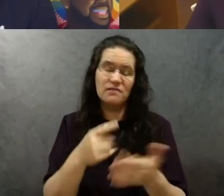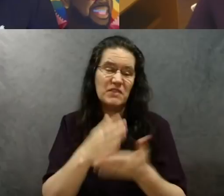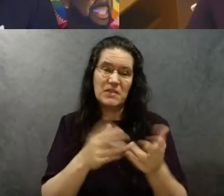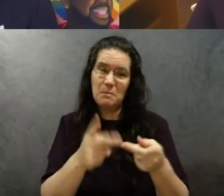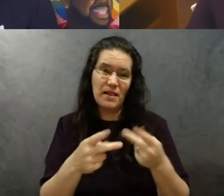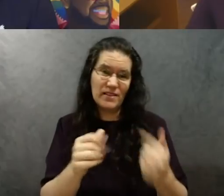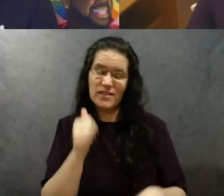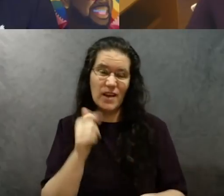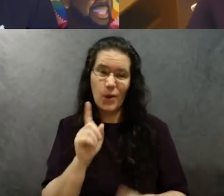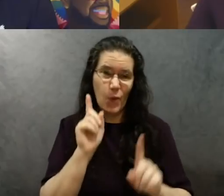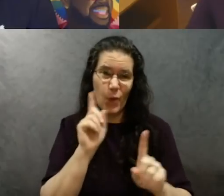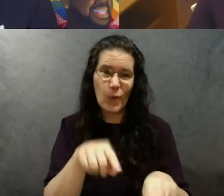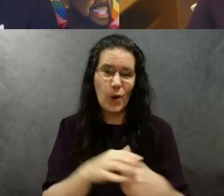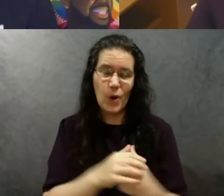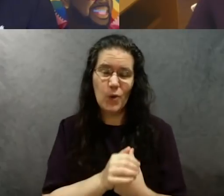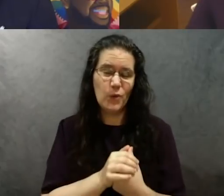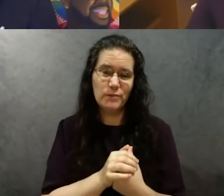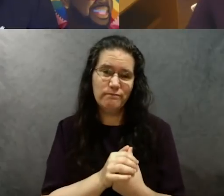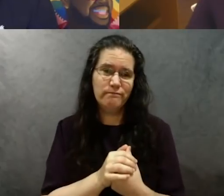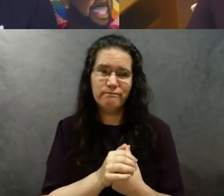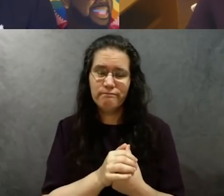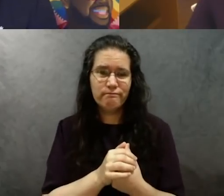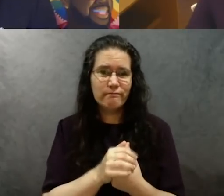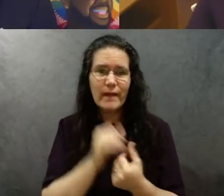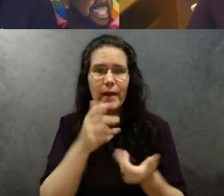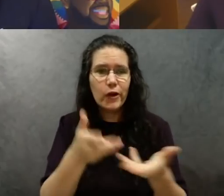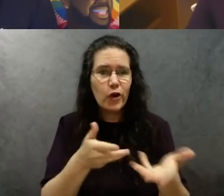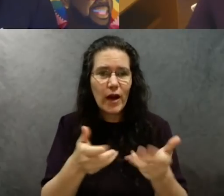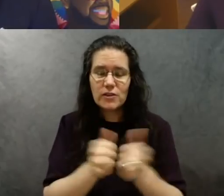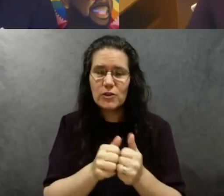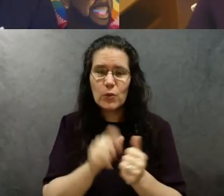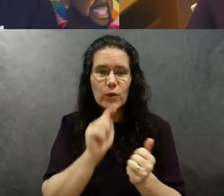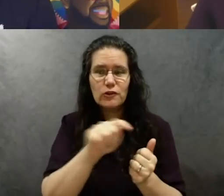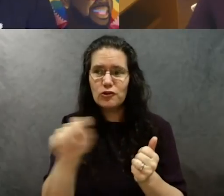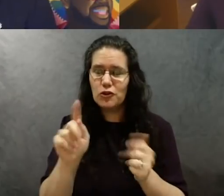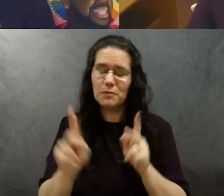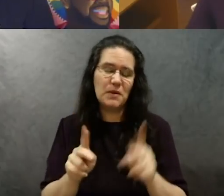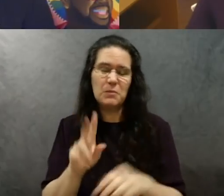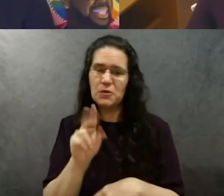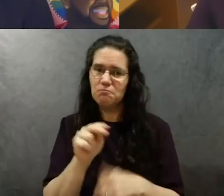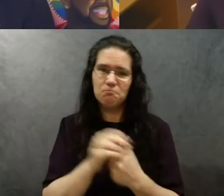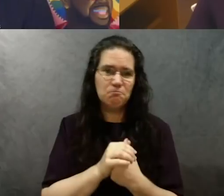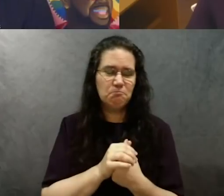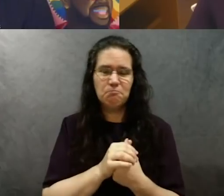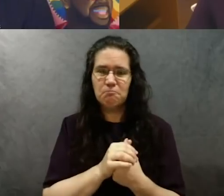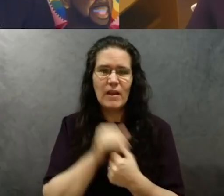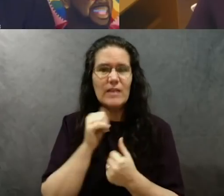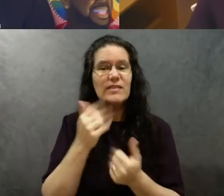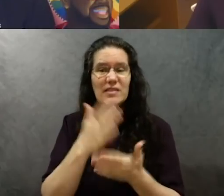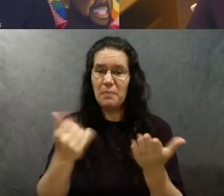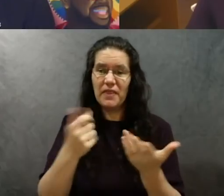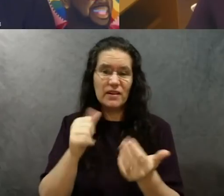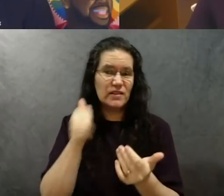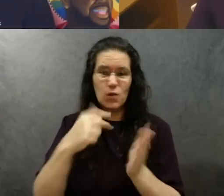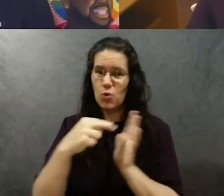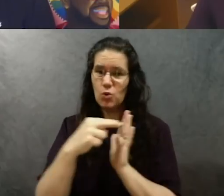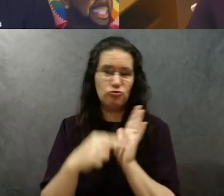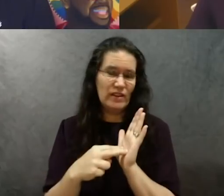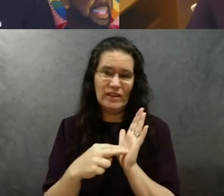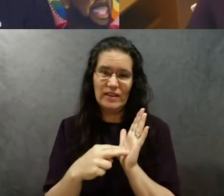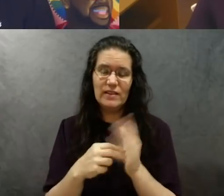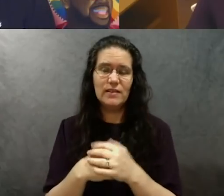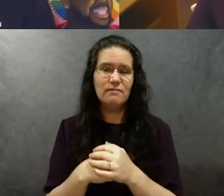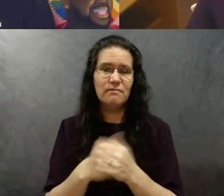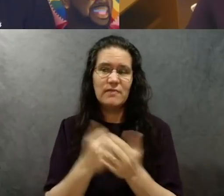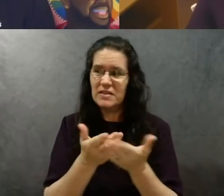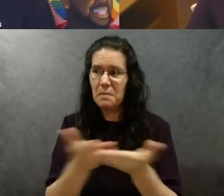not in interaction with certain people. I'm not reading certain things. I'm not getting involved in